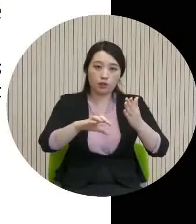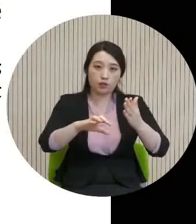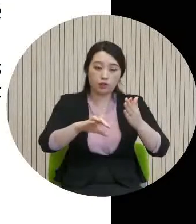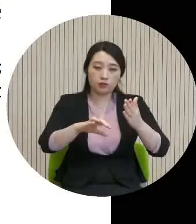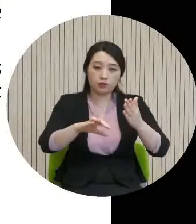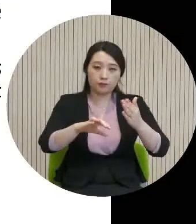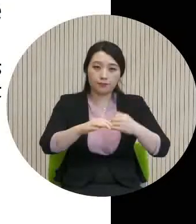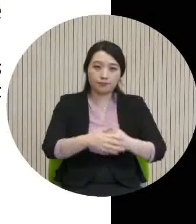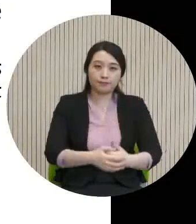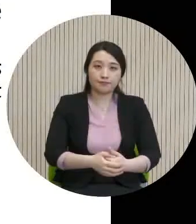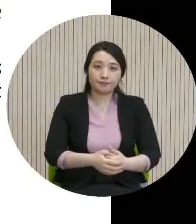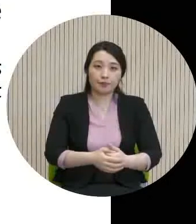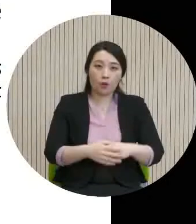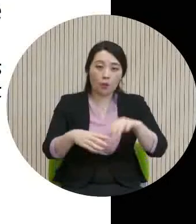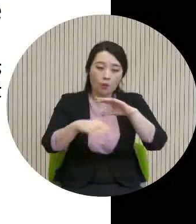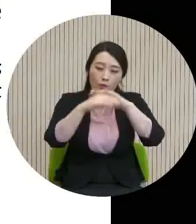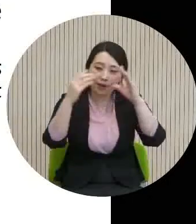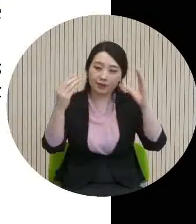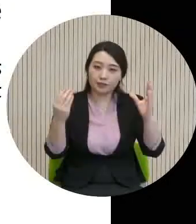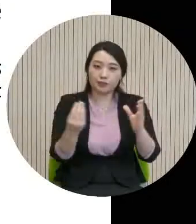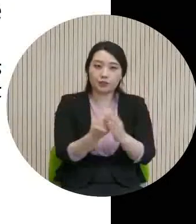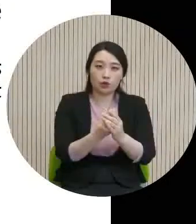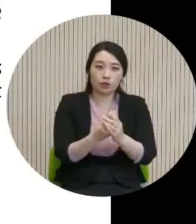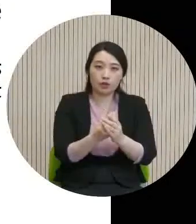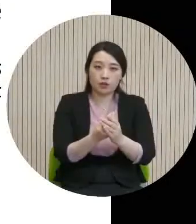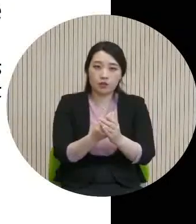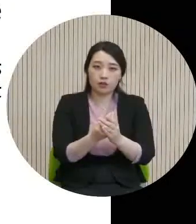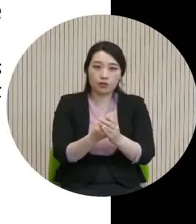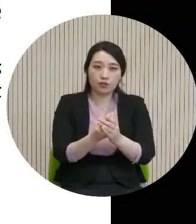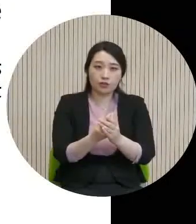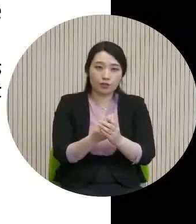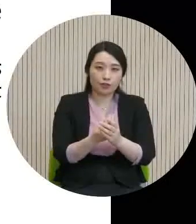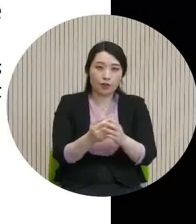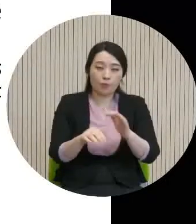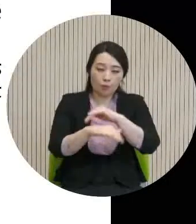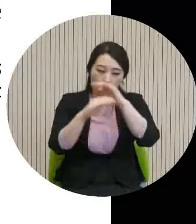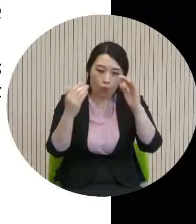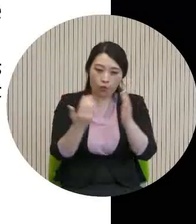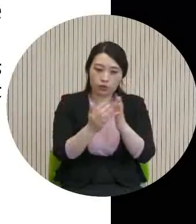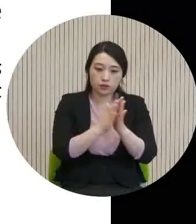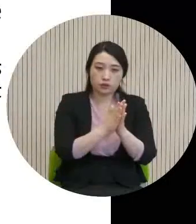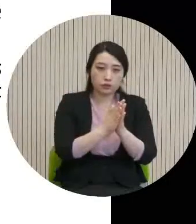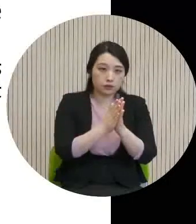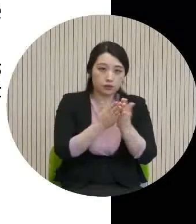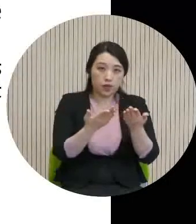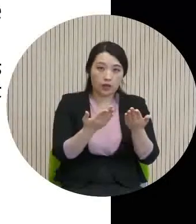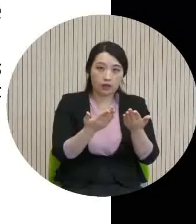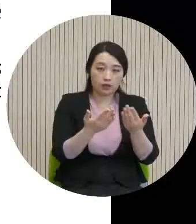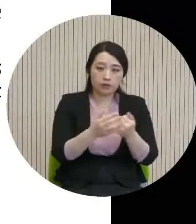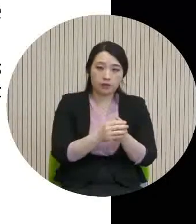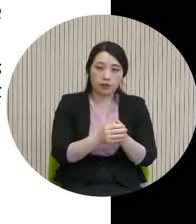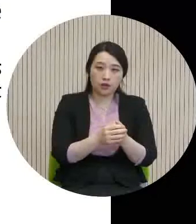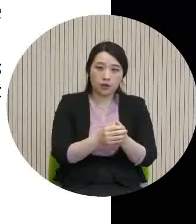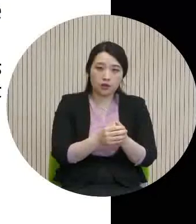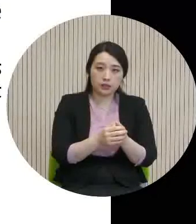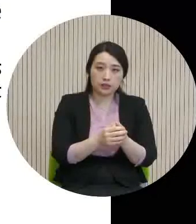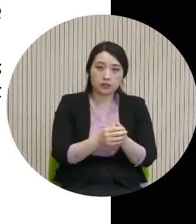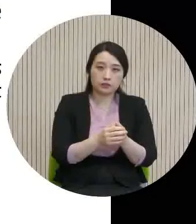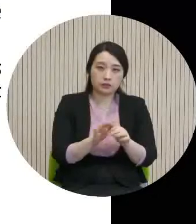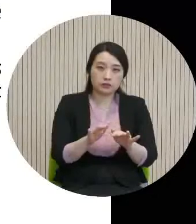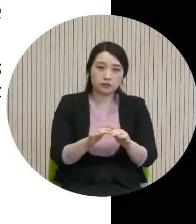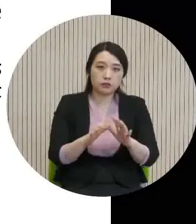collection of every publication that has been created within the jurisdiction of that